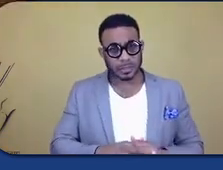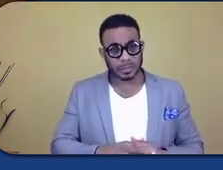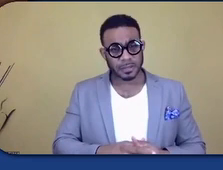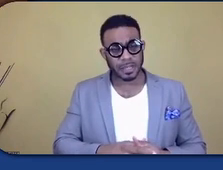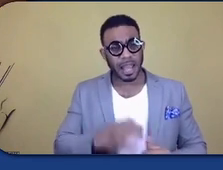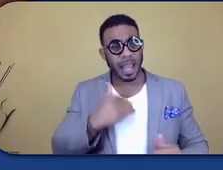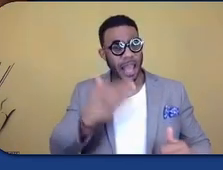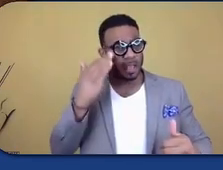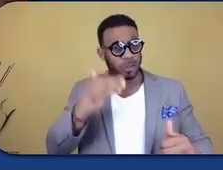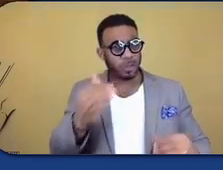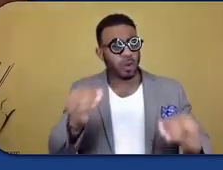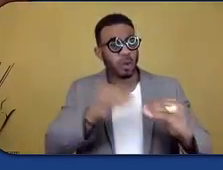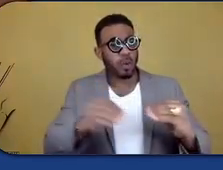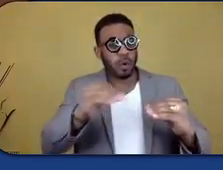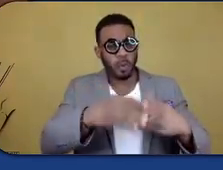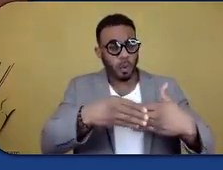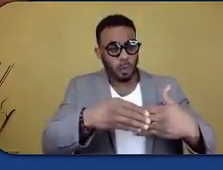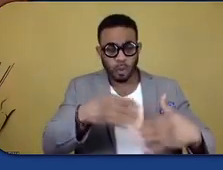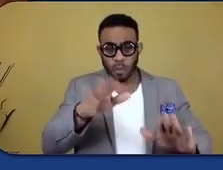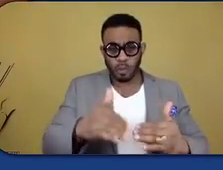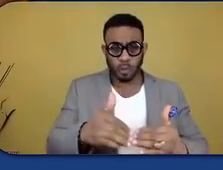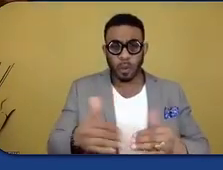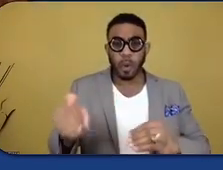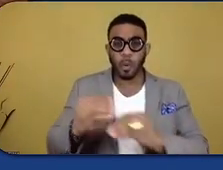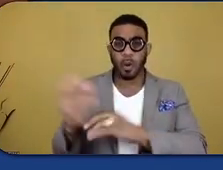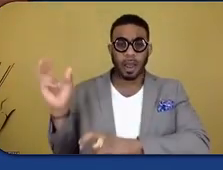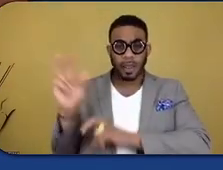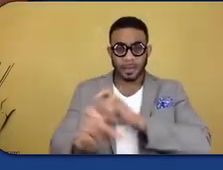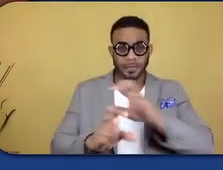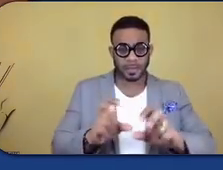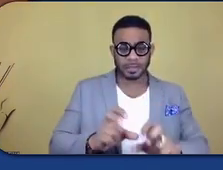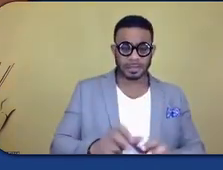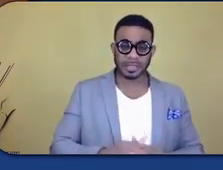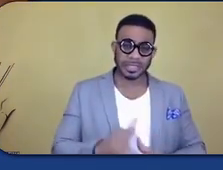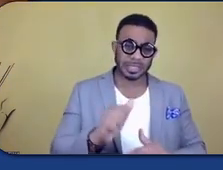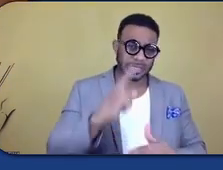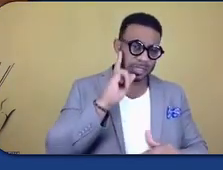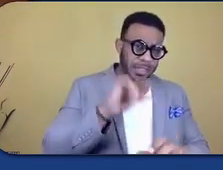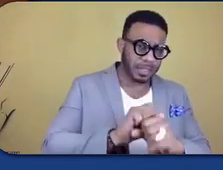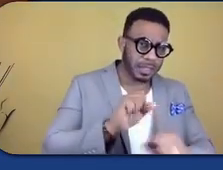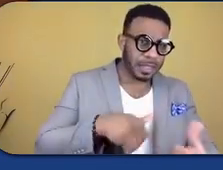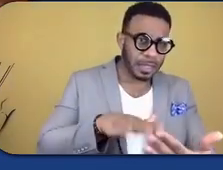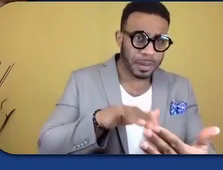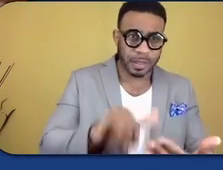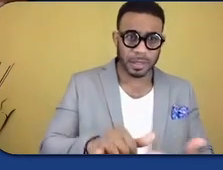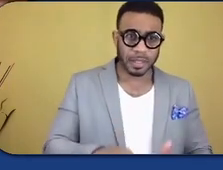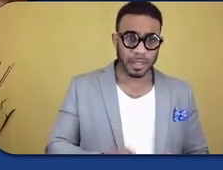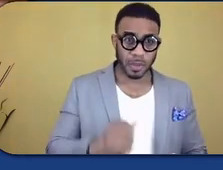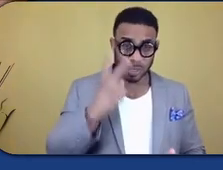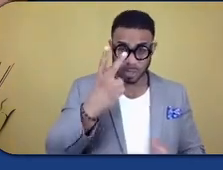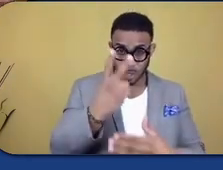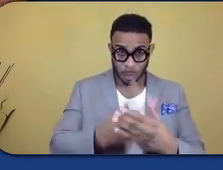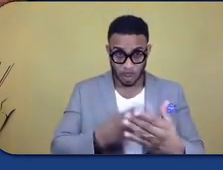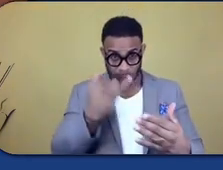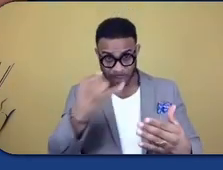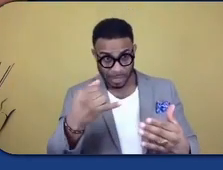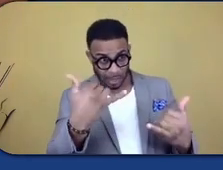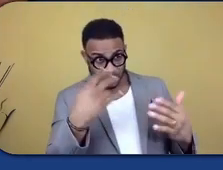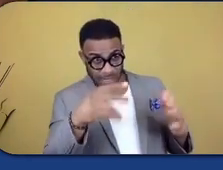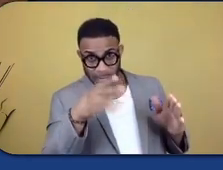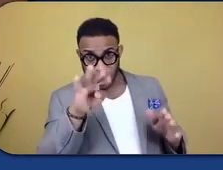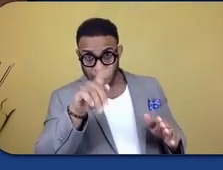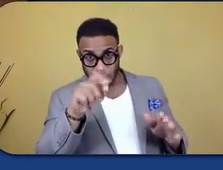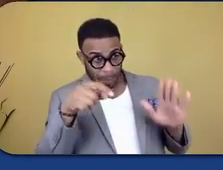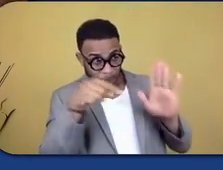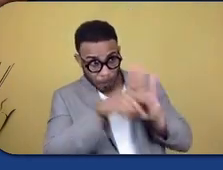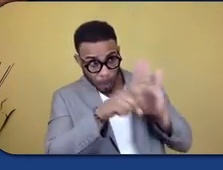weaker. And it's a sign that it has come to an end. And you can see the bamboo is now all is eaten. This is the part of